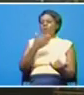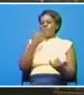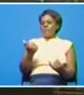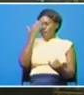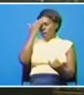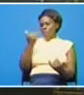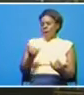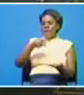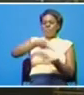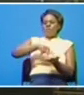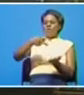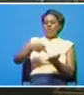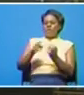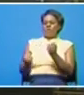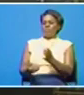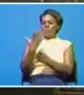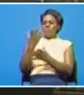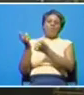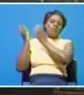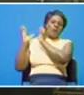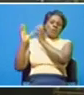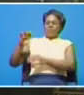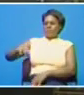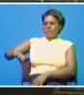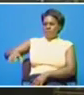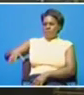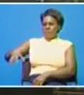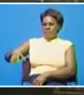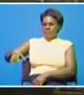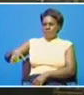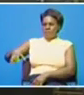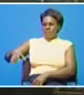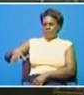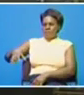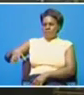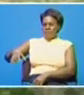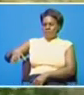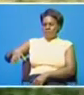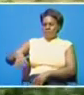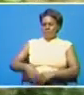to a project initiated by Kilifi County government and Burangi community.